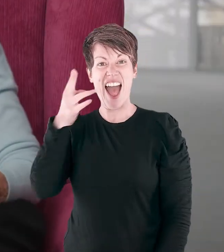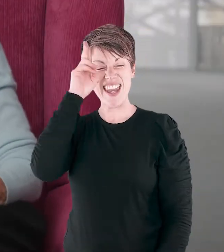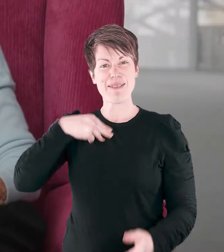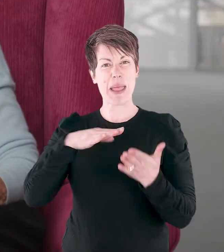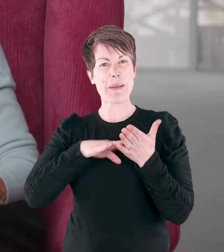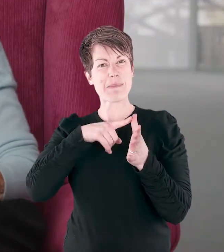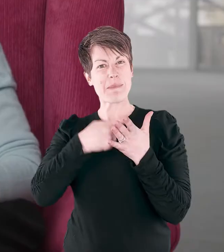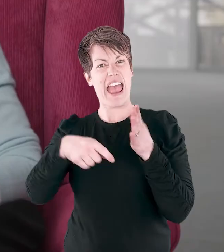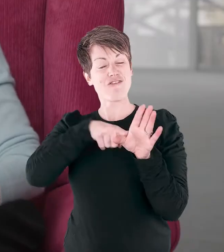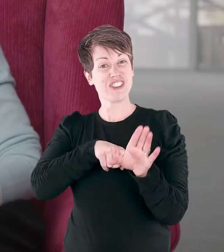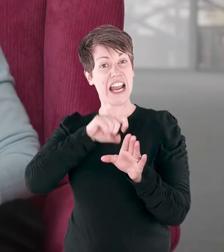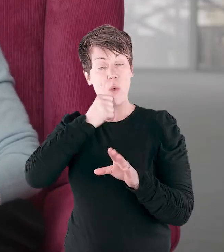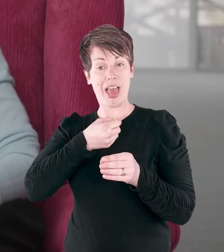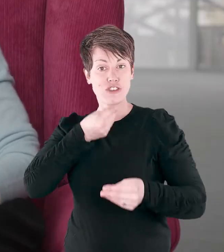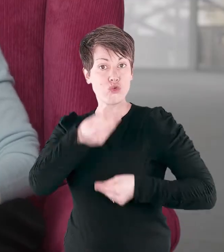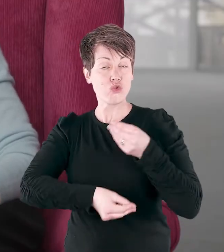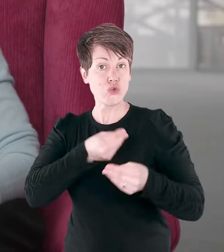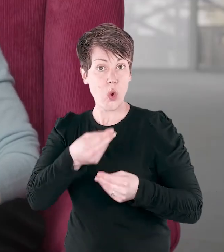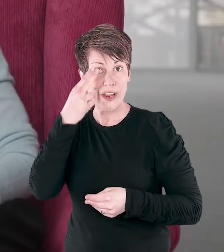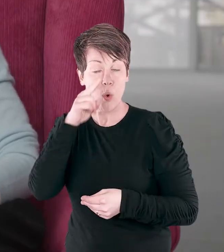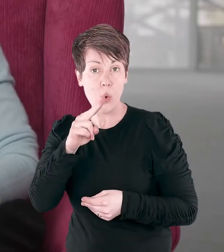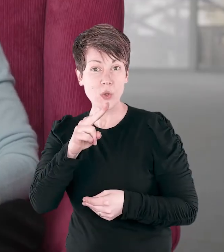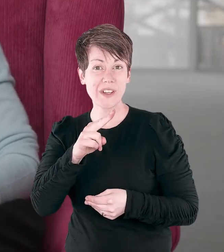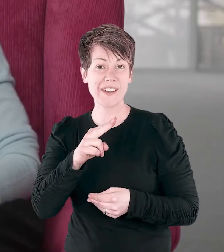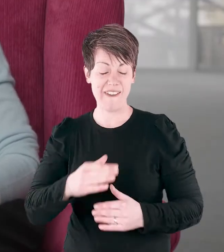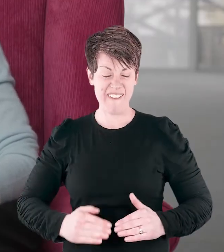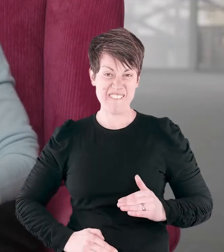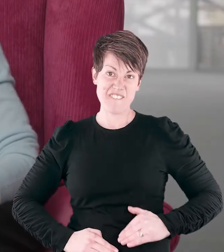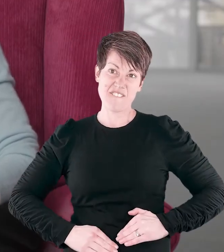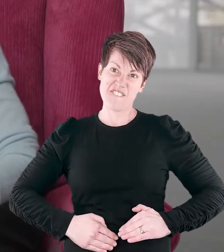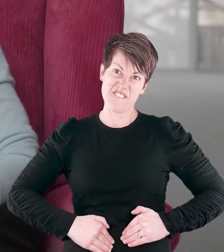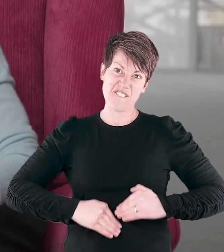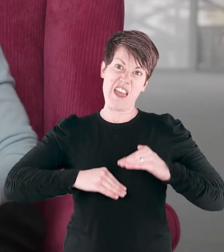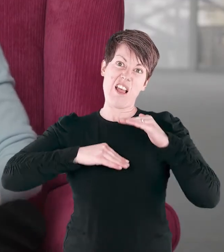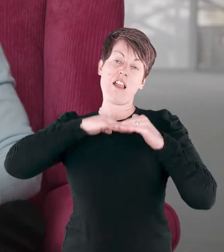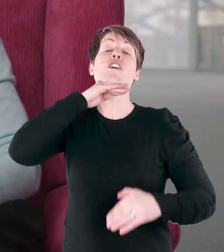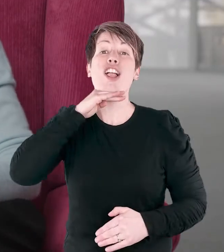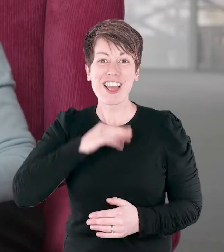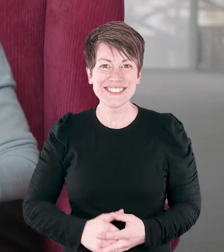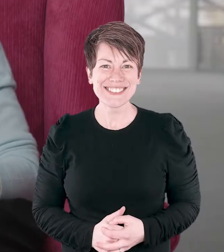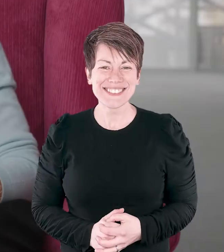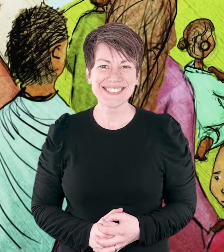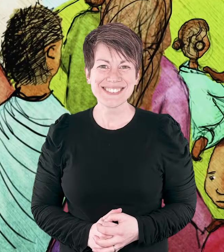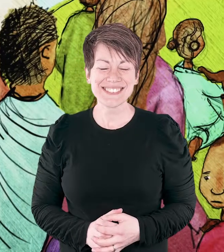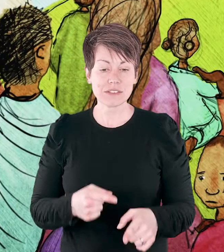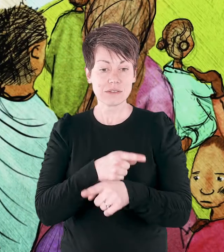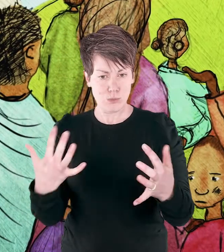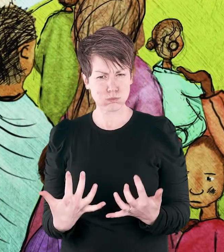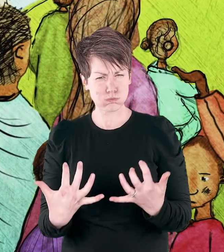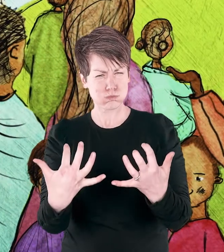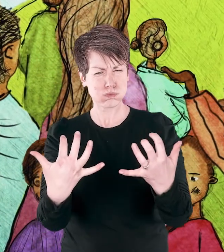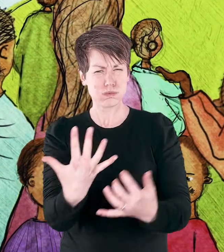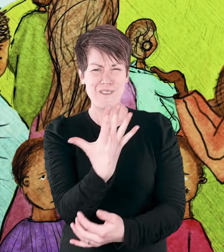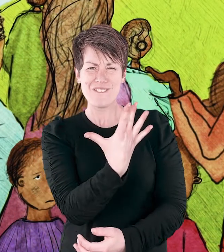Hi, I'm Mary, and I'm going to read you a story called Filled Full. There were once